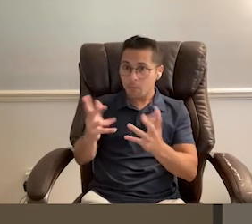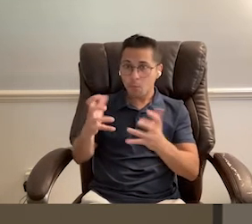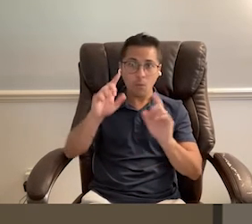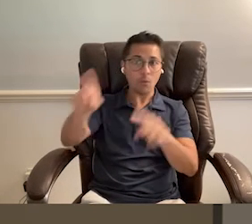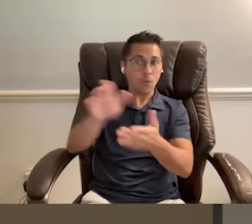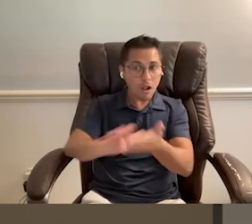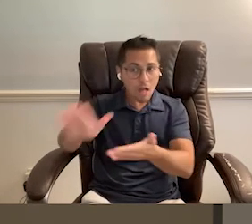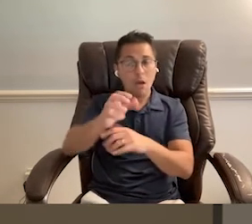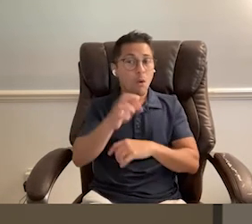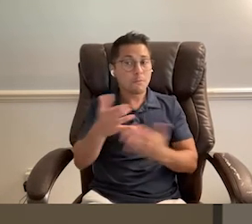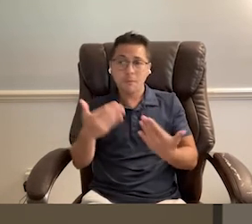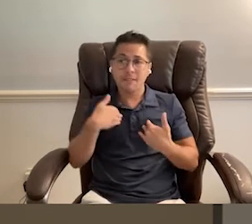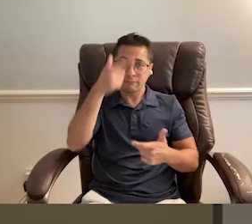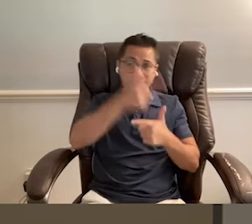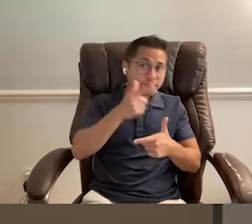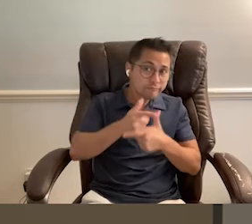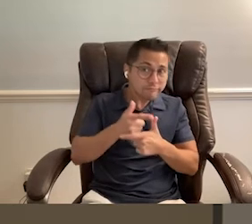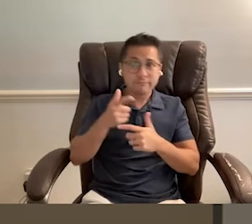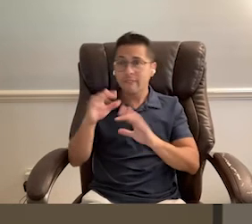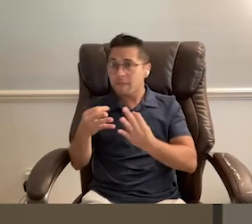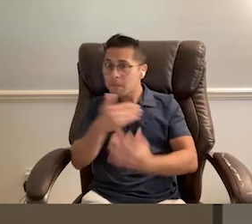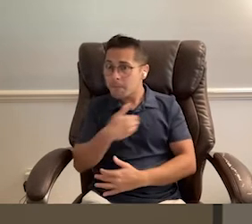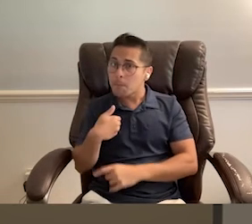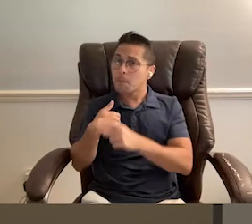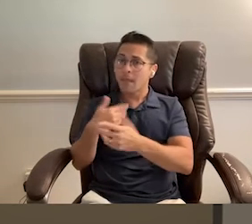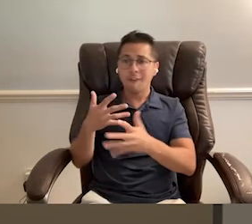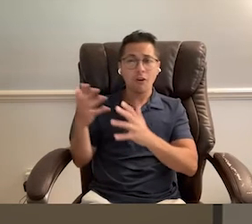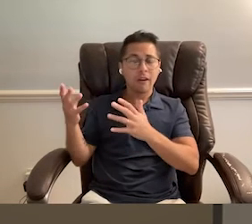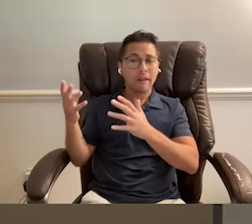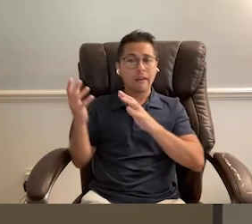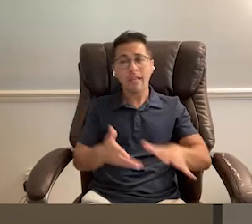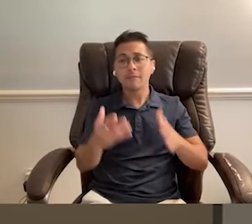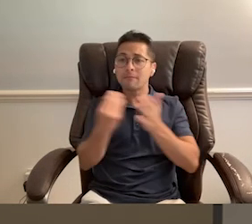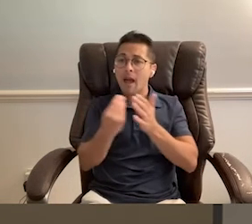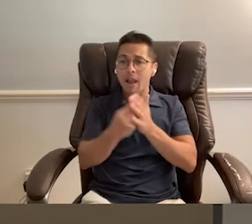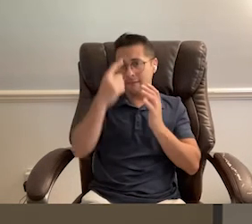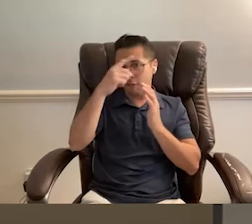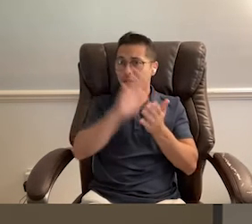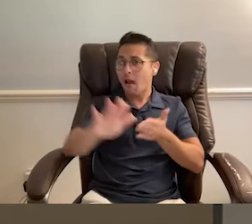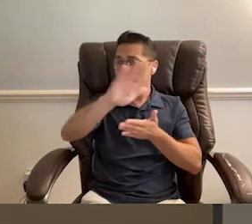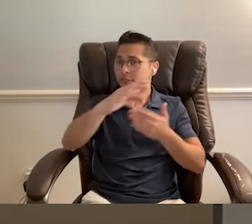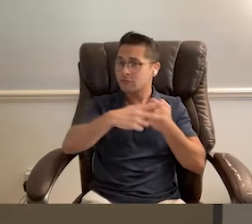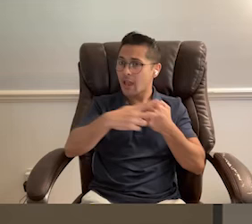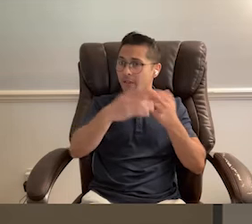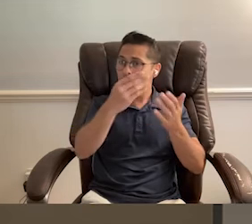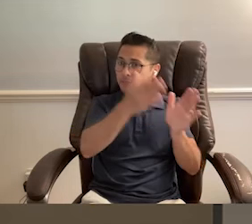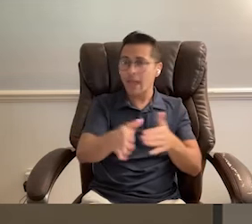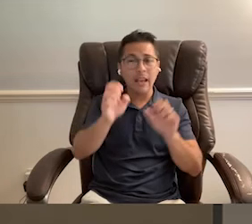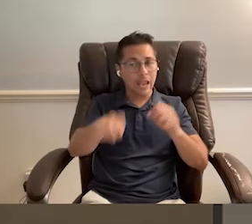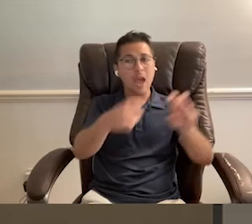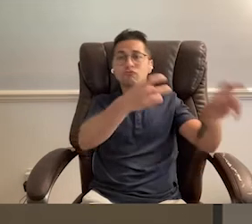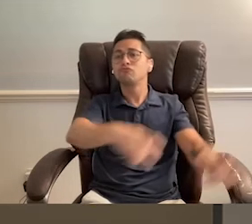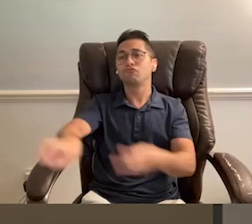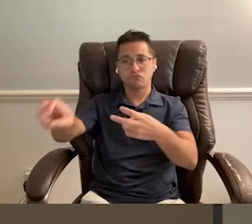sibling or a family member that has leftover funds in a college savings plan, they can actually roll that over to an ABLE account. So